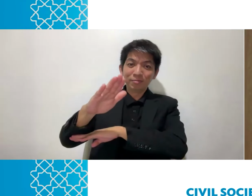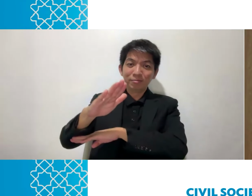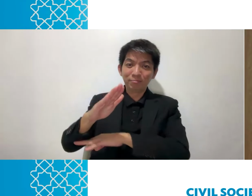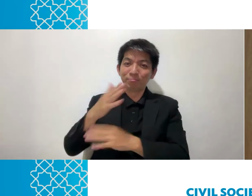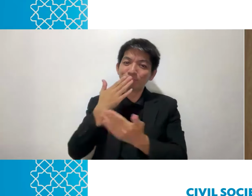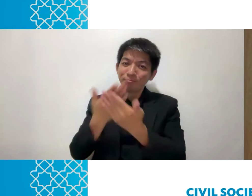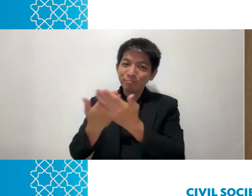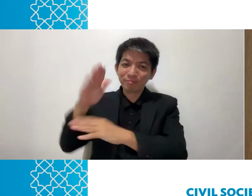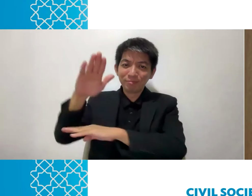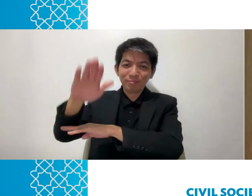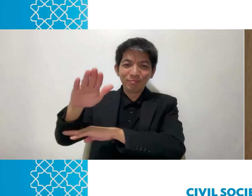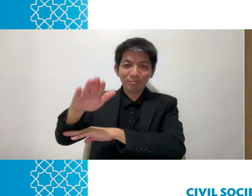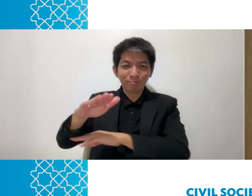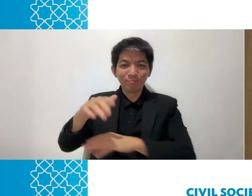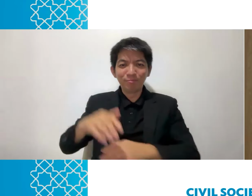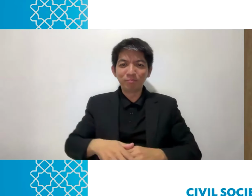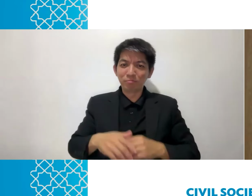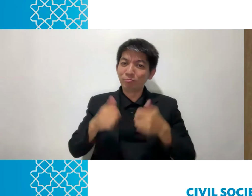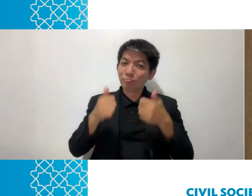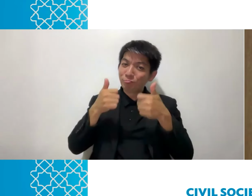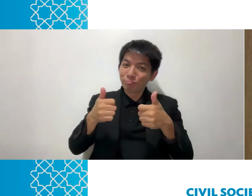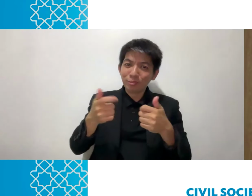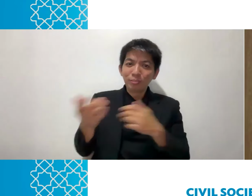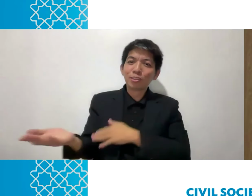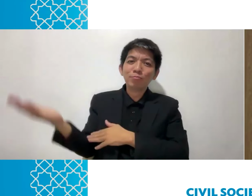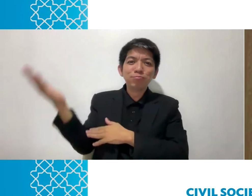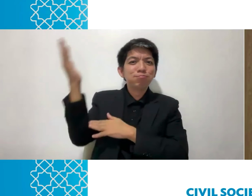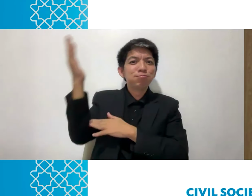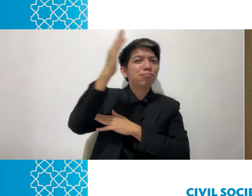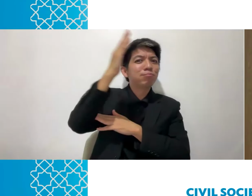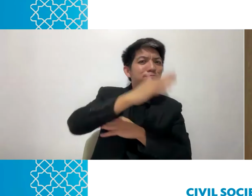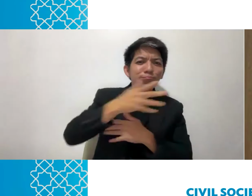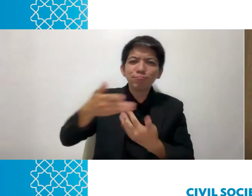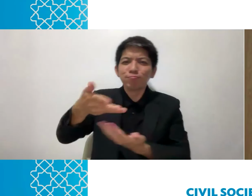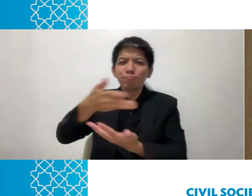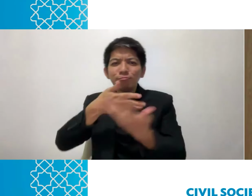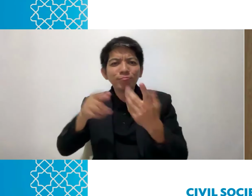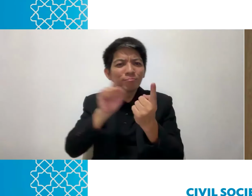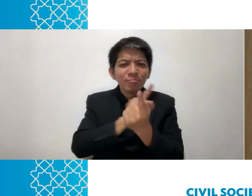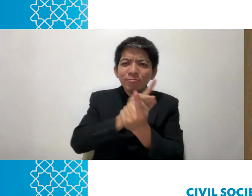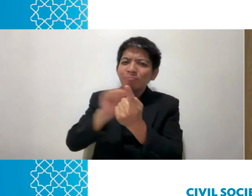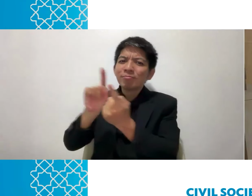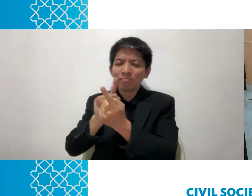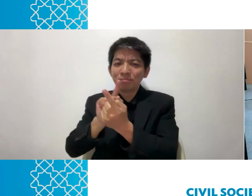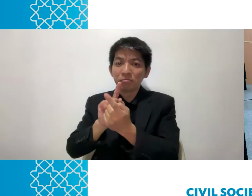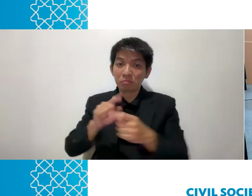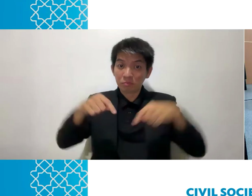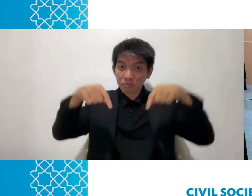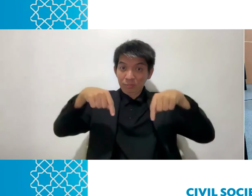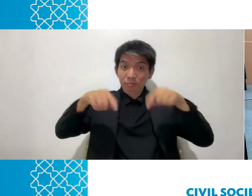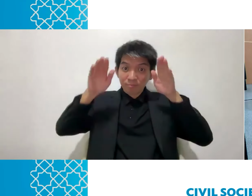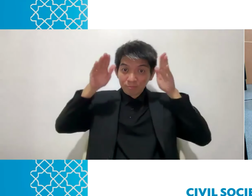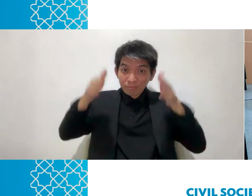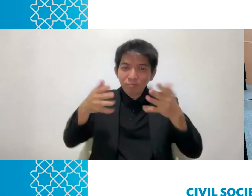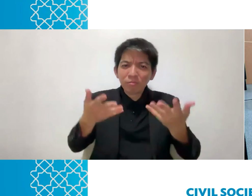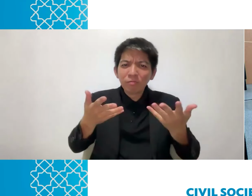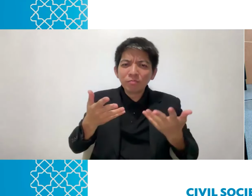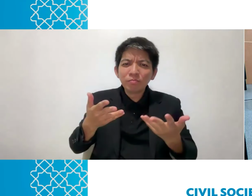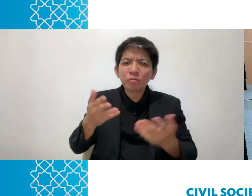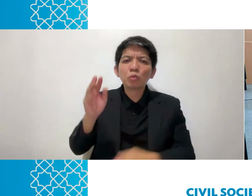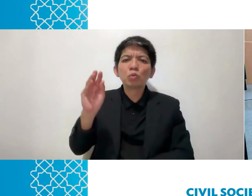people to meet and to discuss with. This is the session all about bringing in youth and vulnerable voices, especially